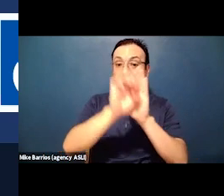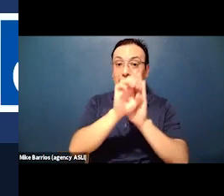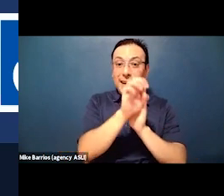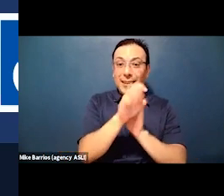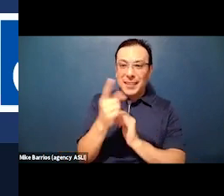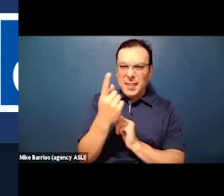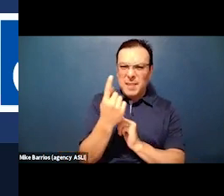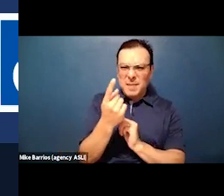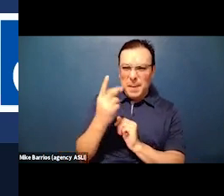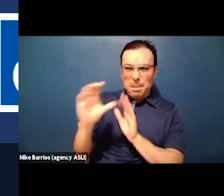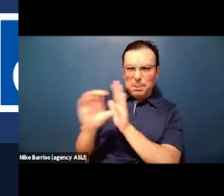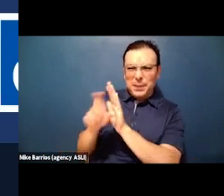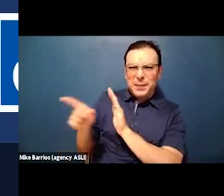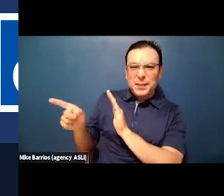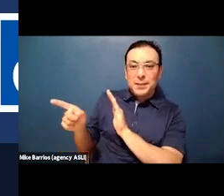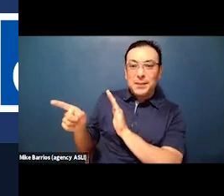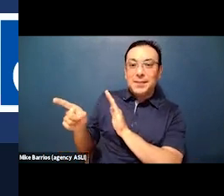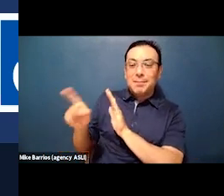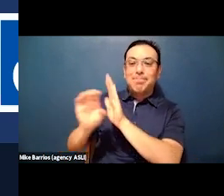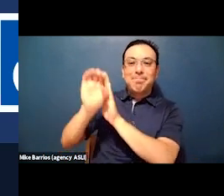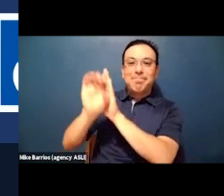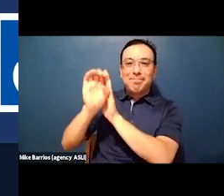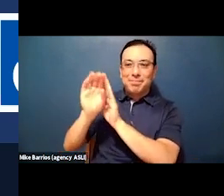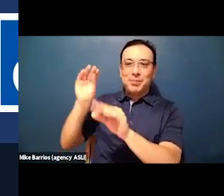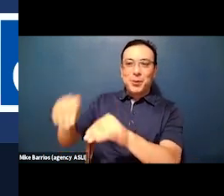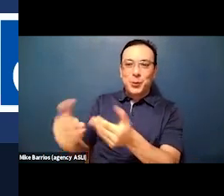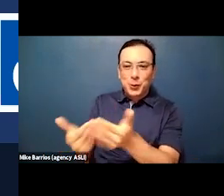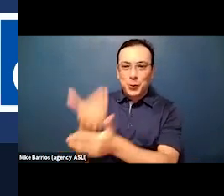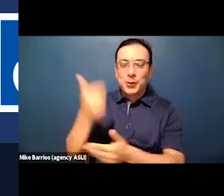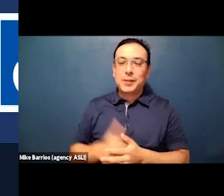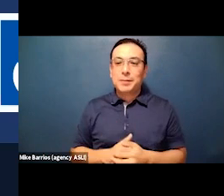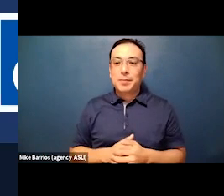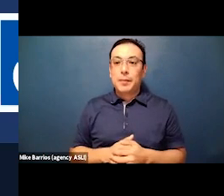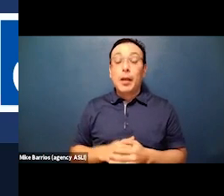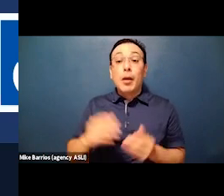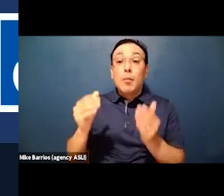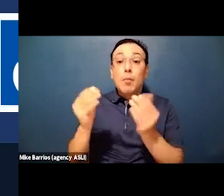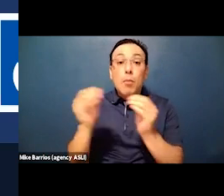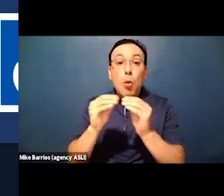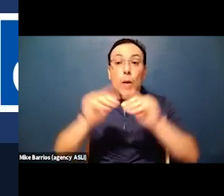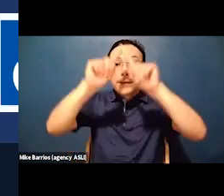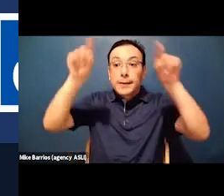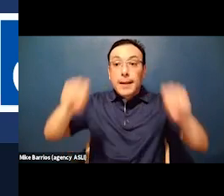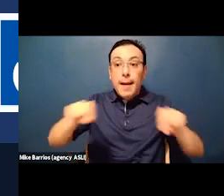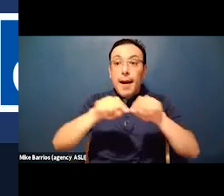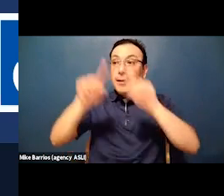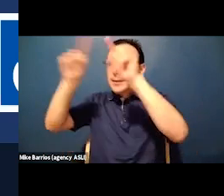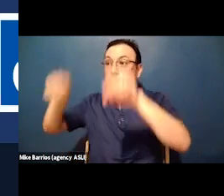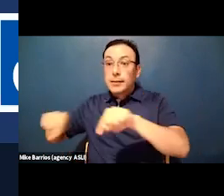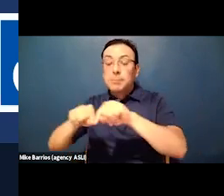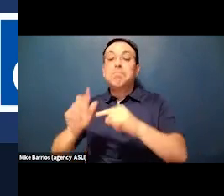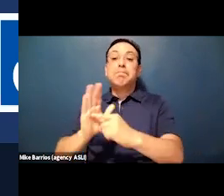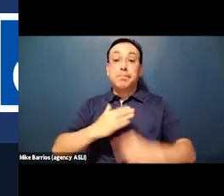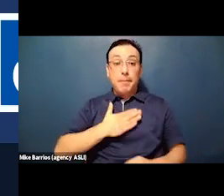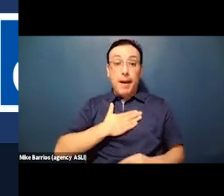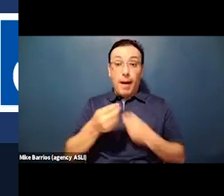You'll also see some increased signage. Our office is right by the Fulton Street station. And, if